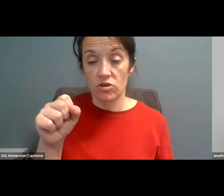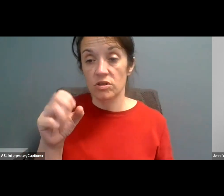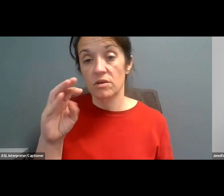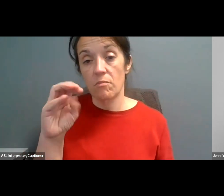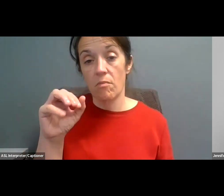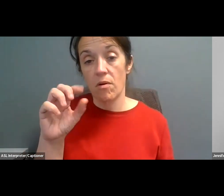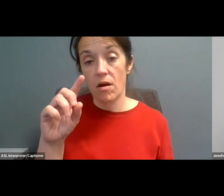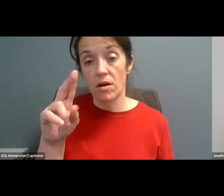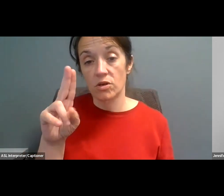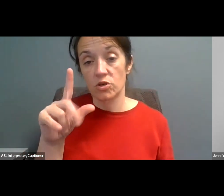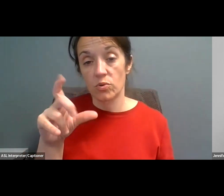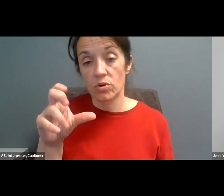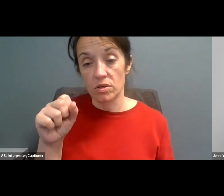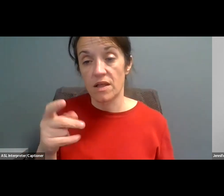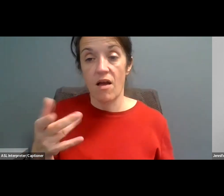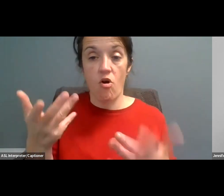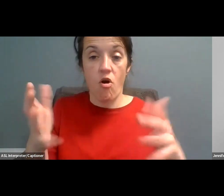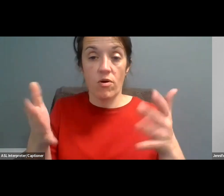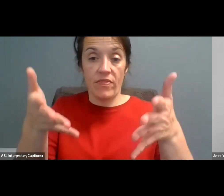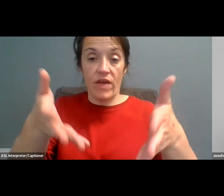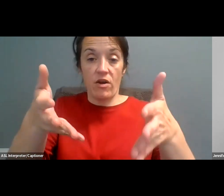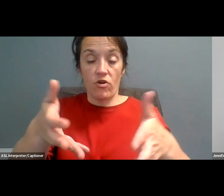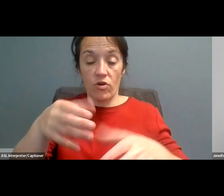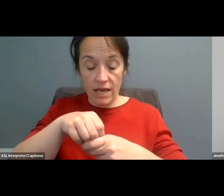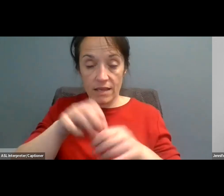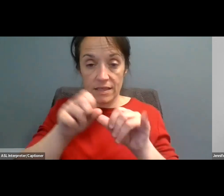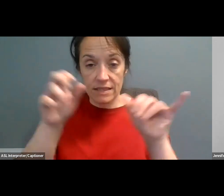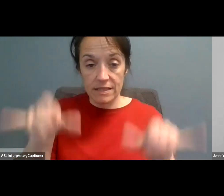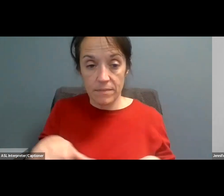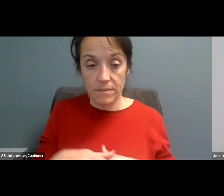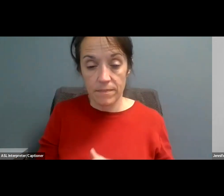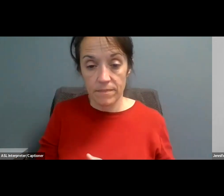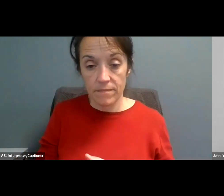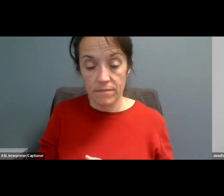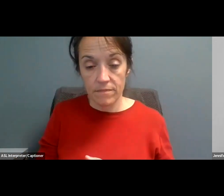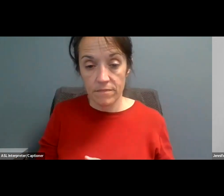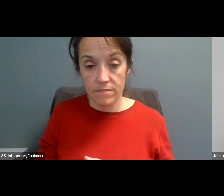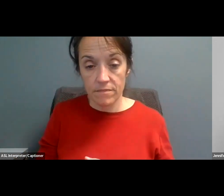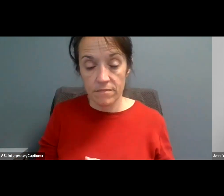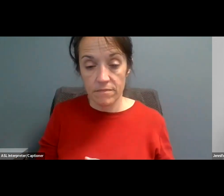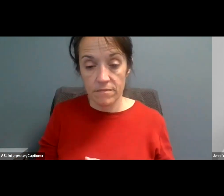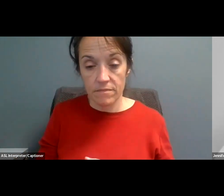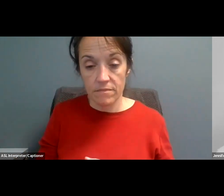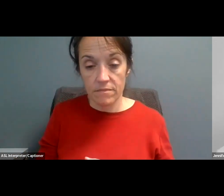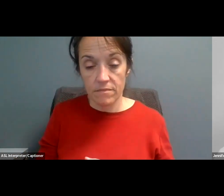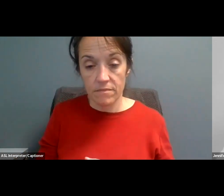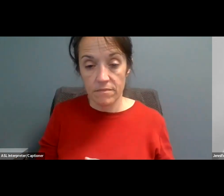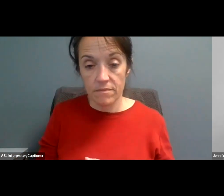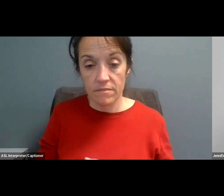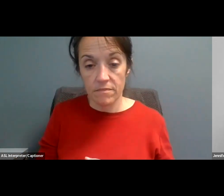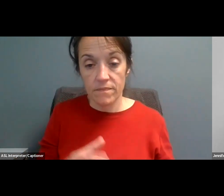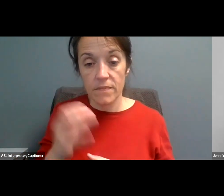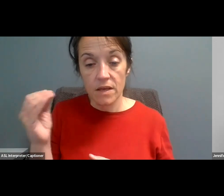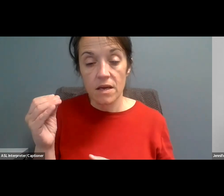in the system. Specifically, after the financial reports due, we're looking at results. And so that's really something we have been